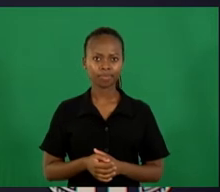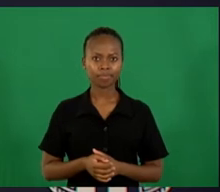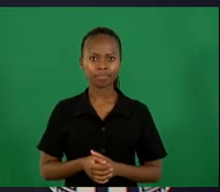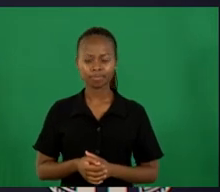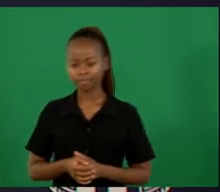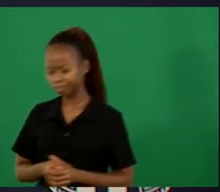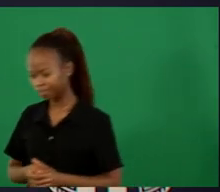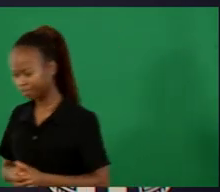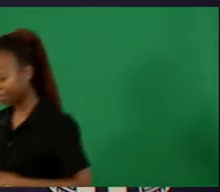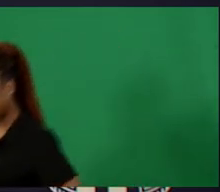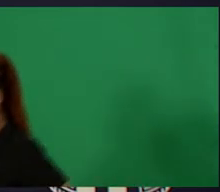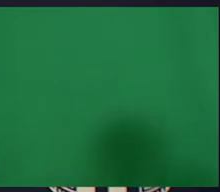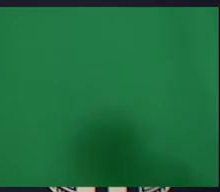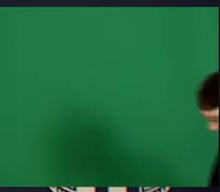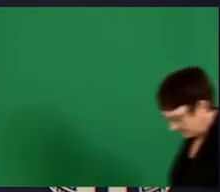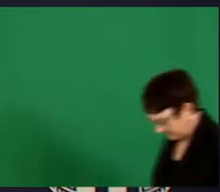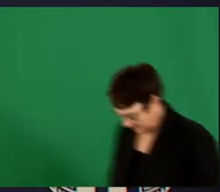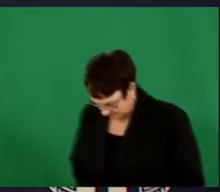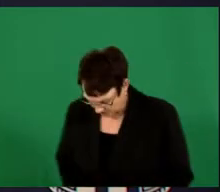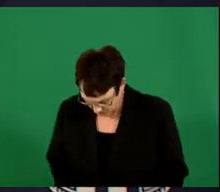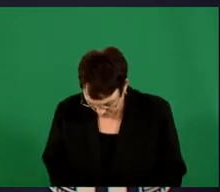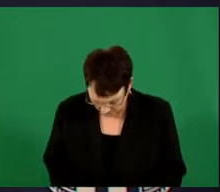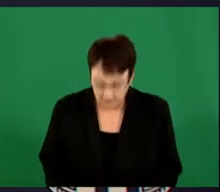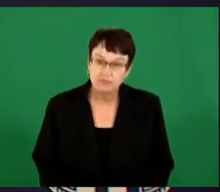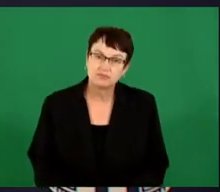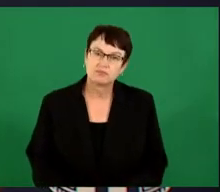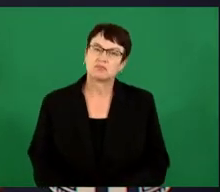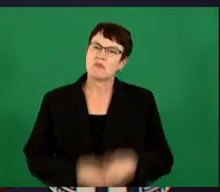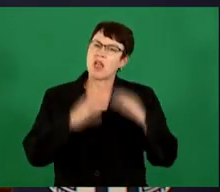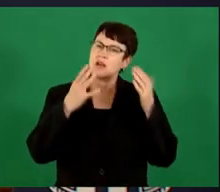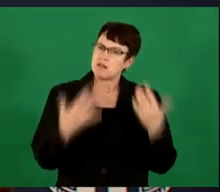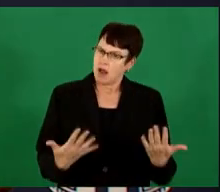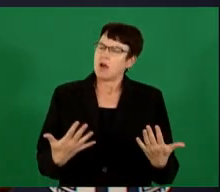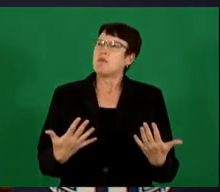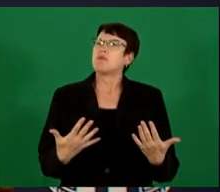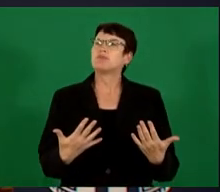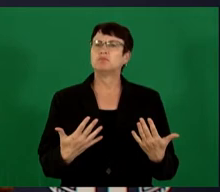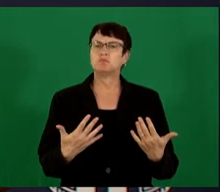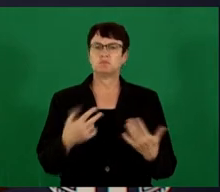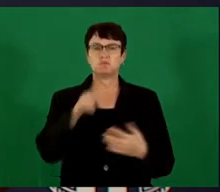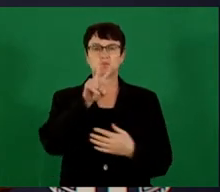Alex, what led to higher growth for